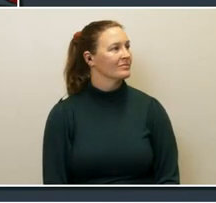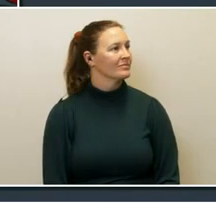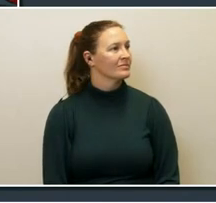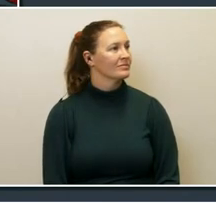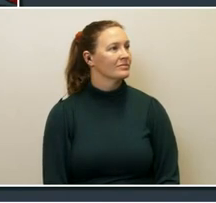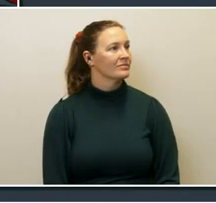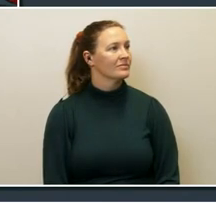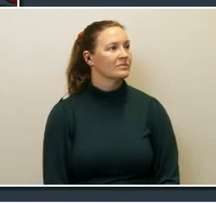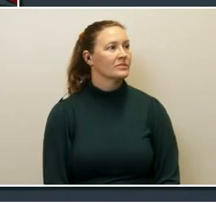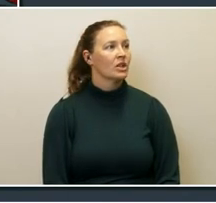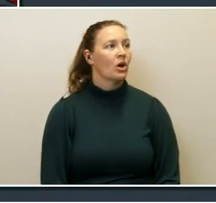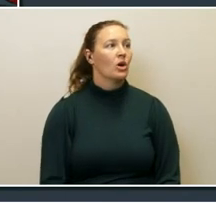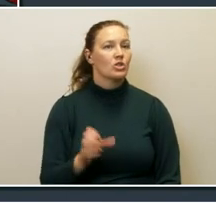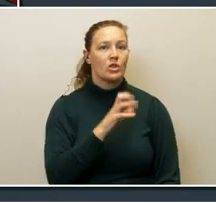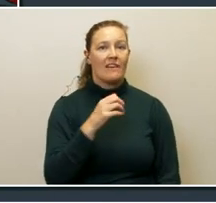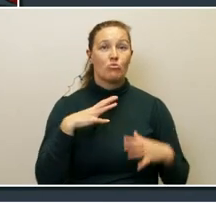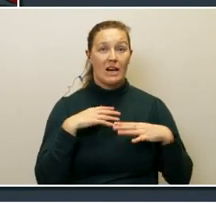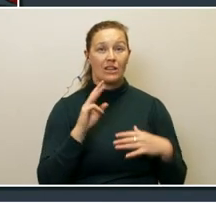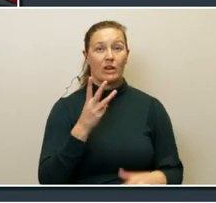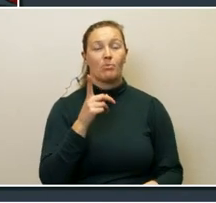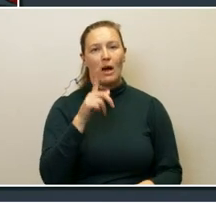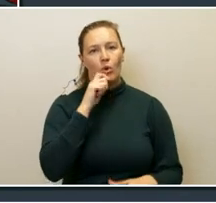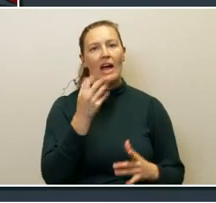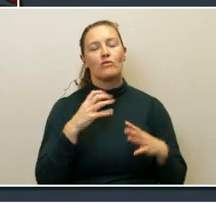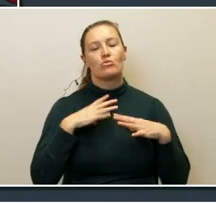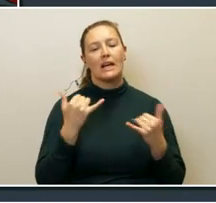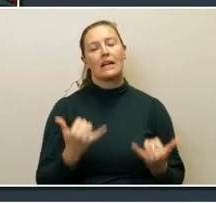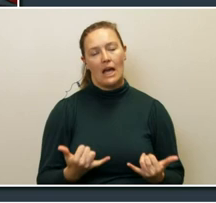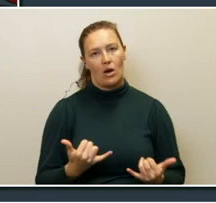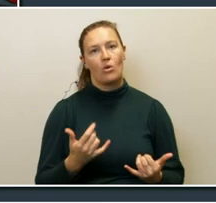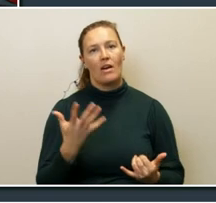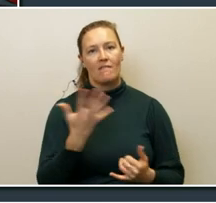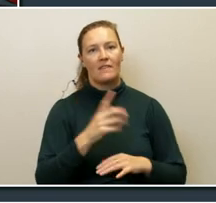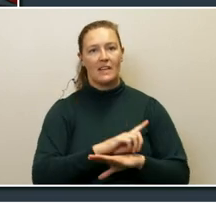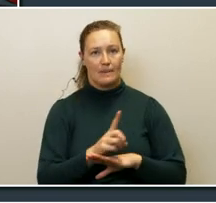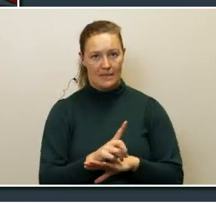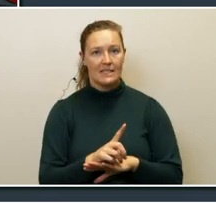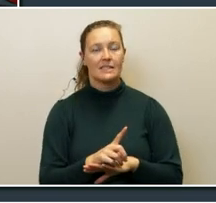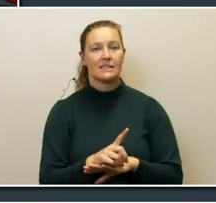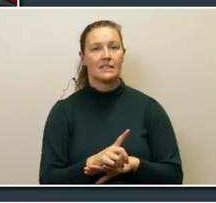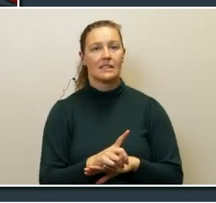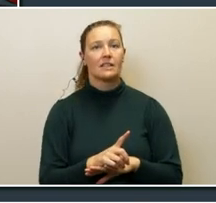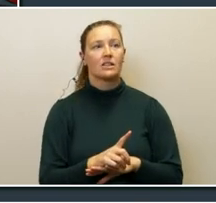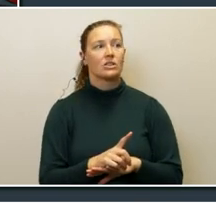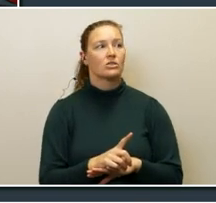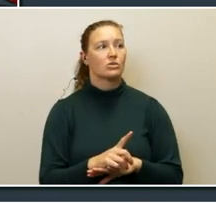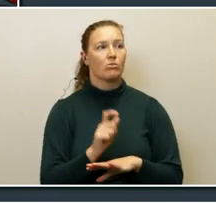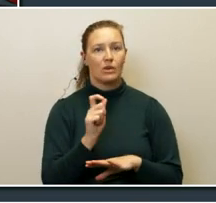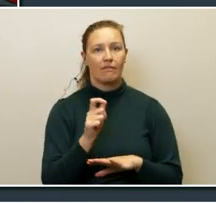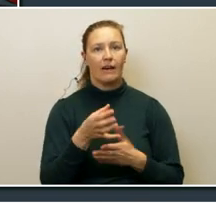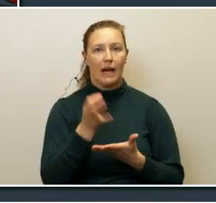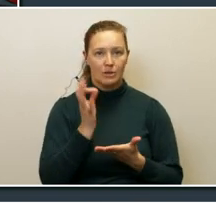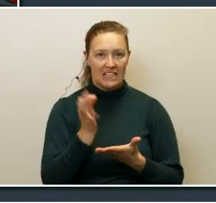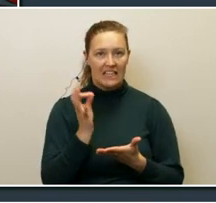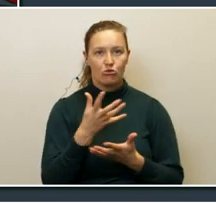Okay, we're scheduled for a break at 3, but I think we'll call it now, have 15 minutes to have a quick cup